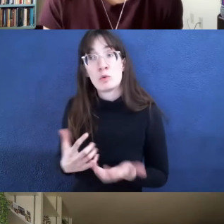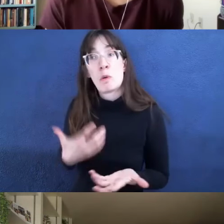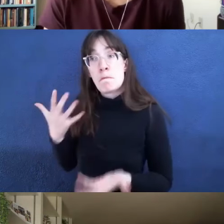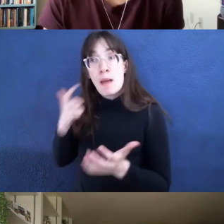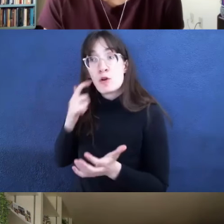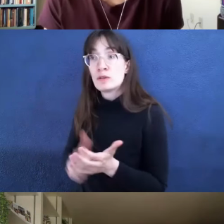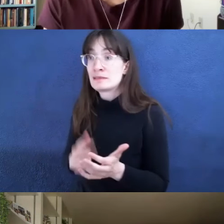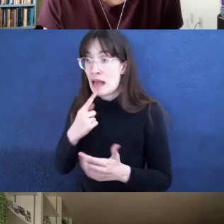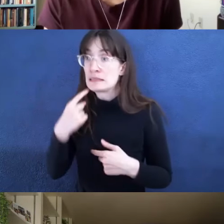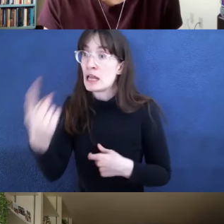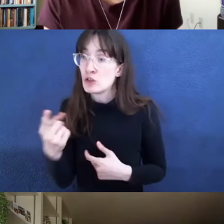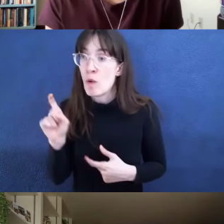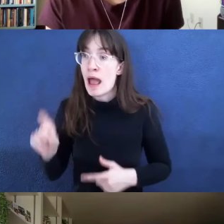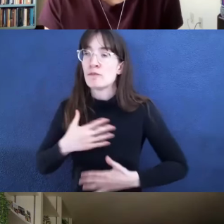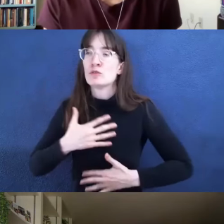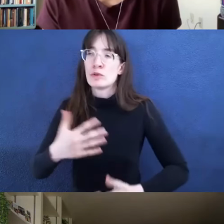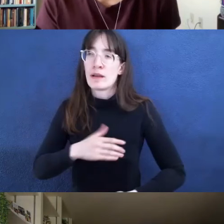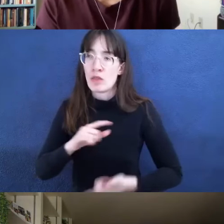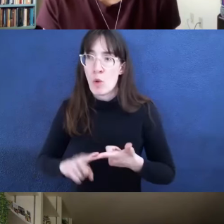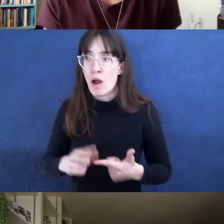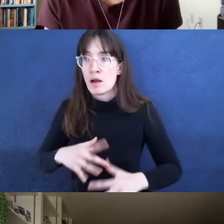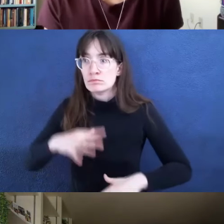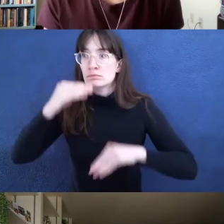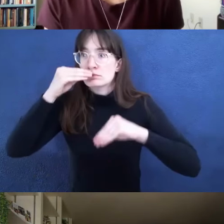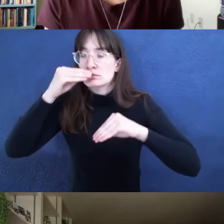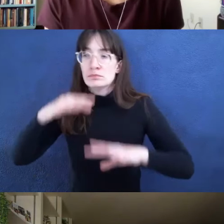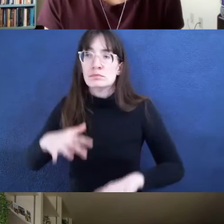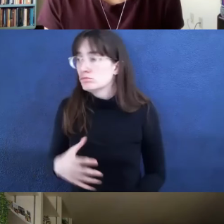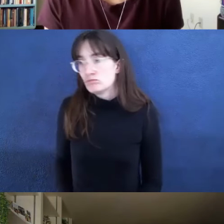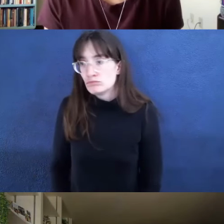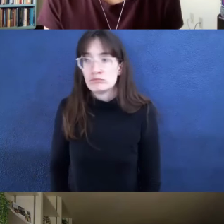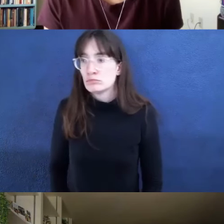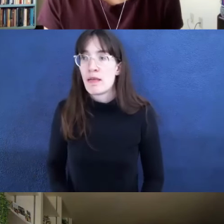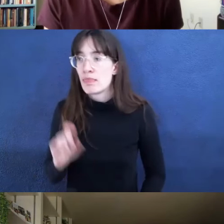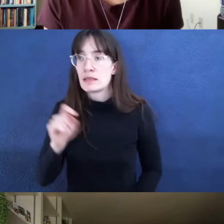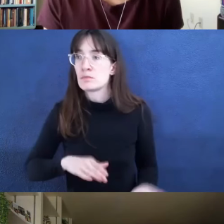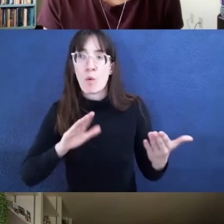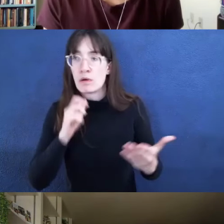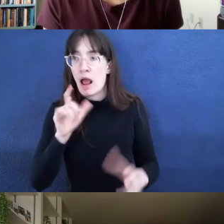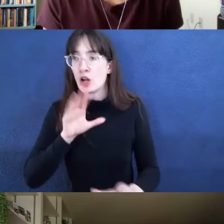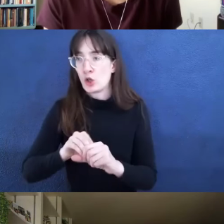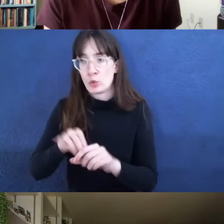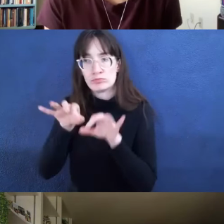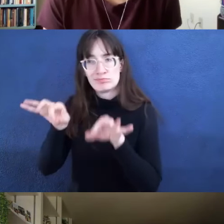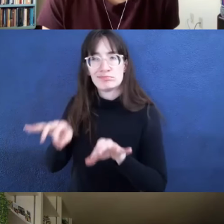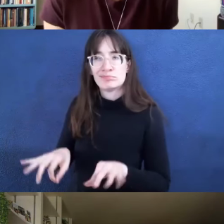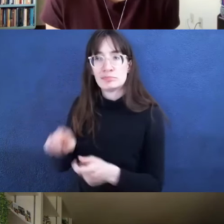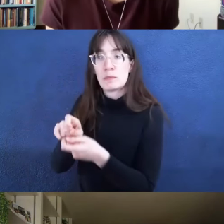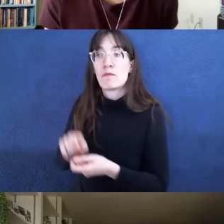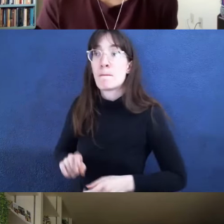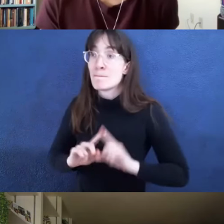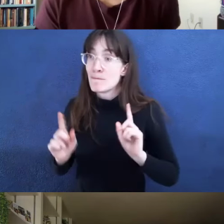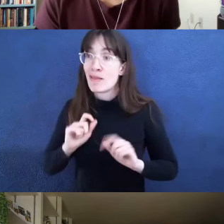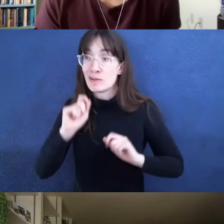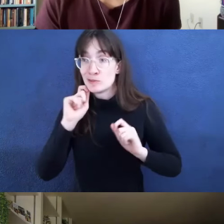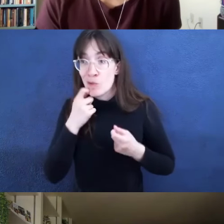to take a deep breath. That is not included in this model, but there is cool research about the impacts of breathing